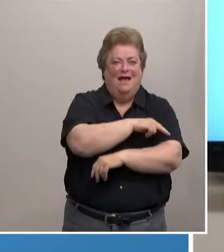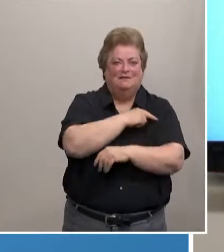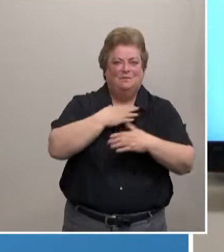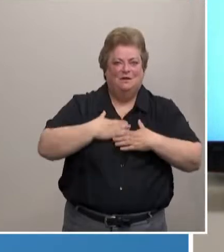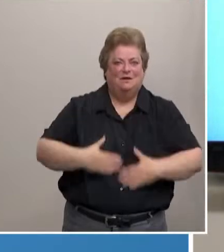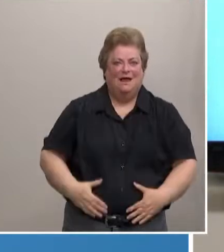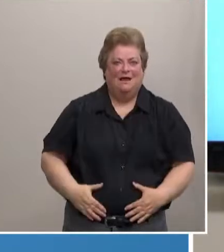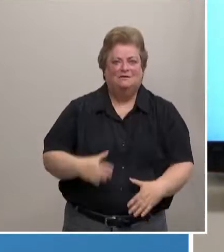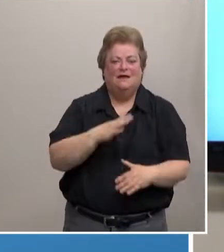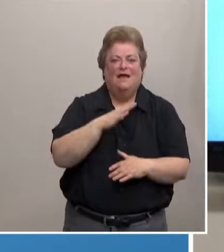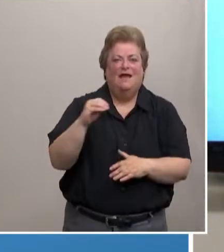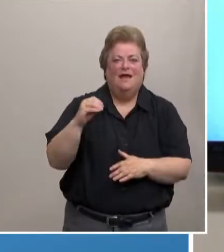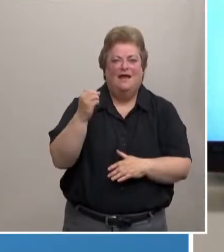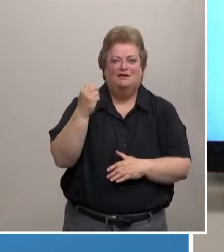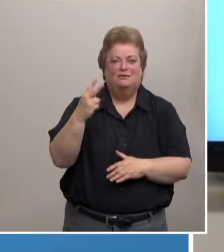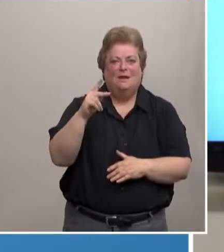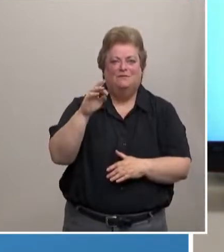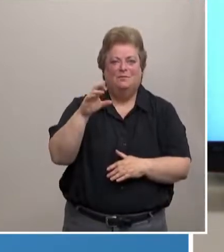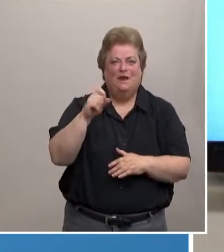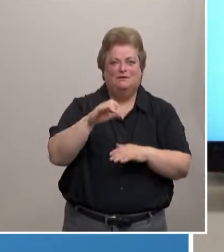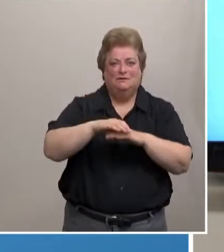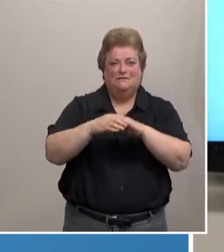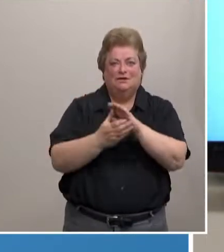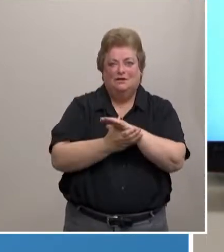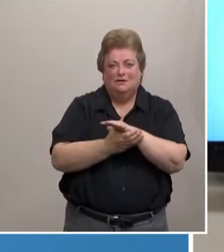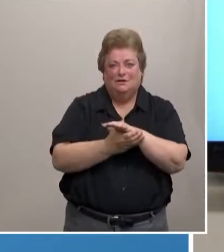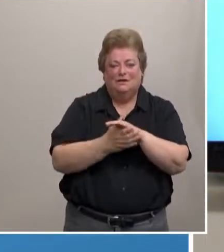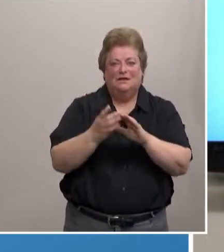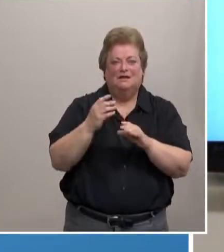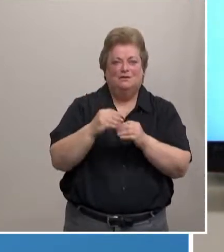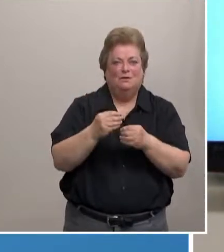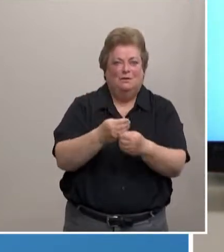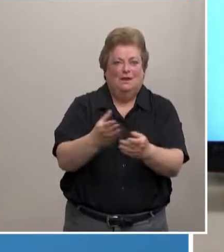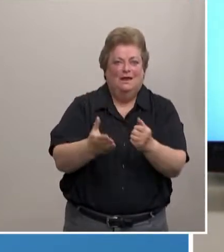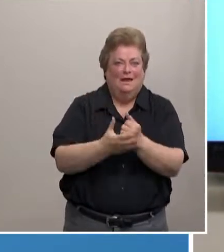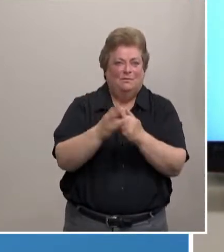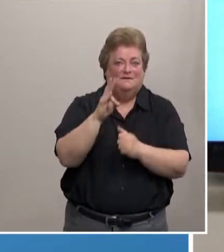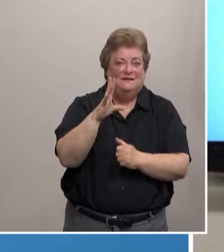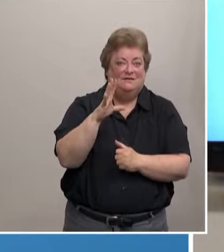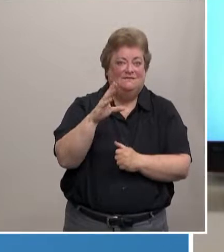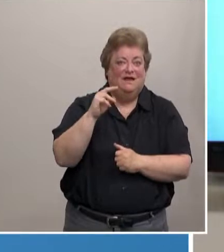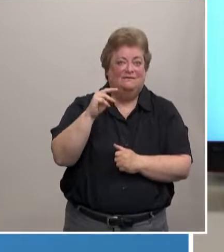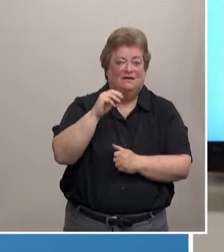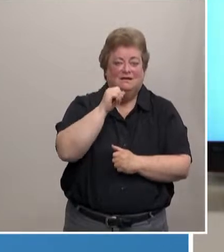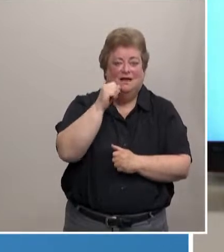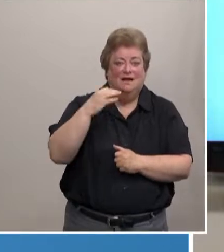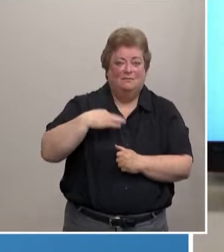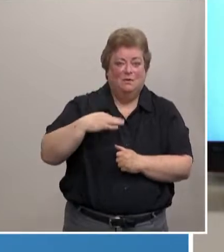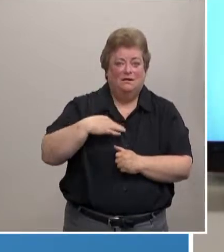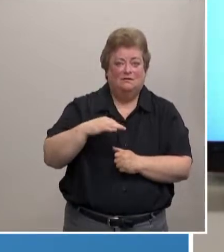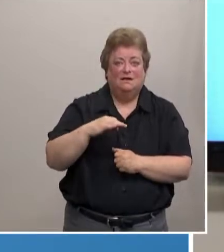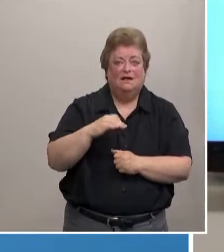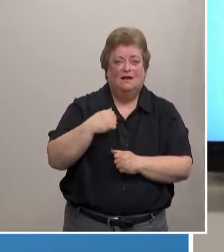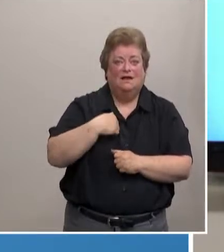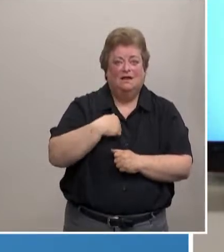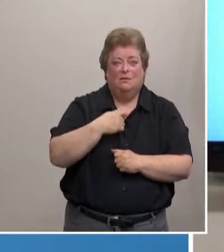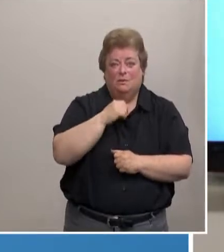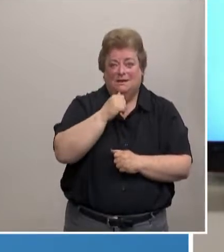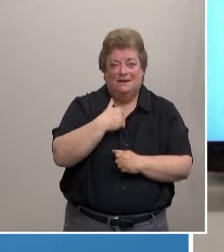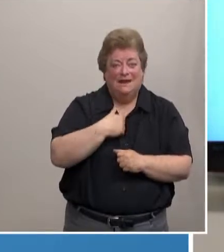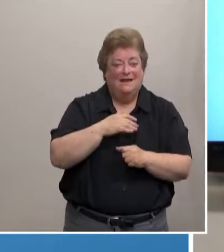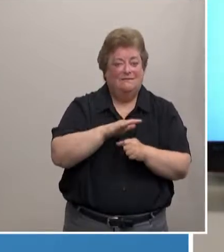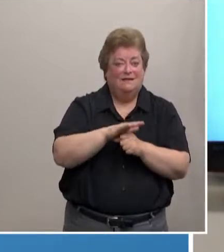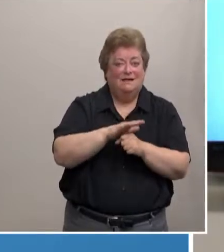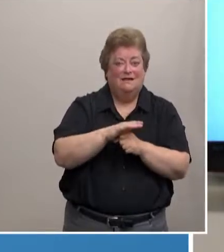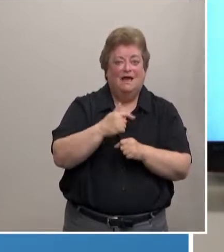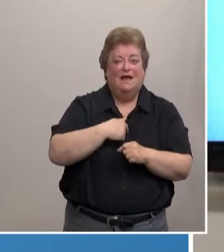surgical shoe covers to over 75 nonprofit organizations in our community. And as if she didn't have her hands full enough with these